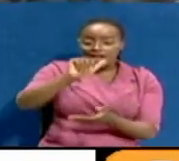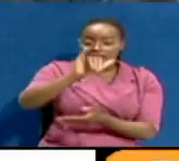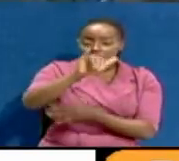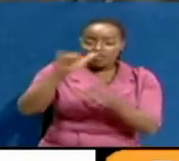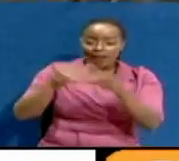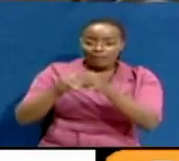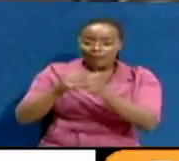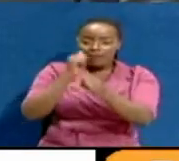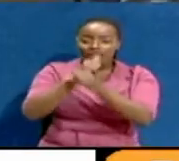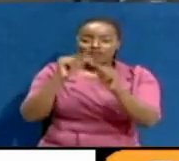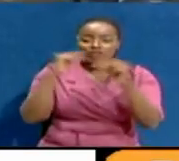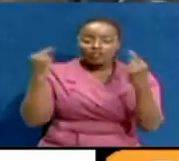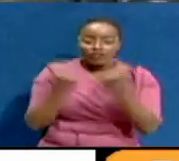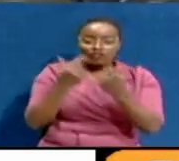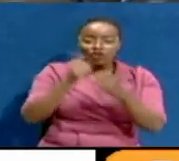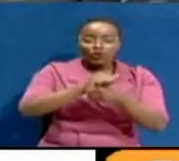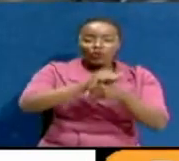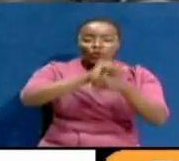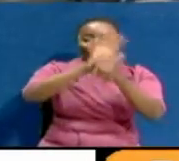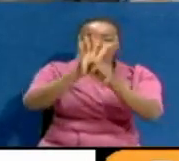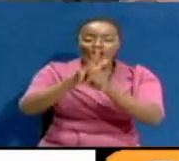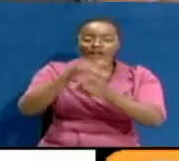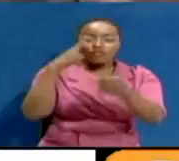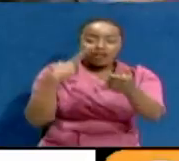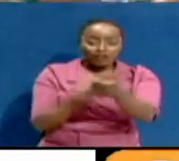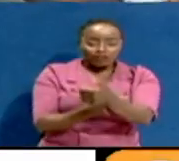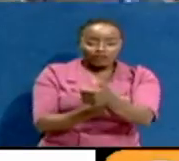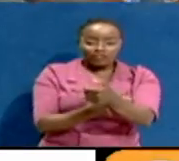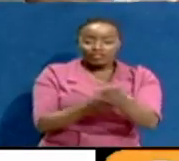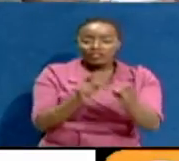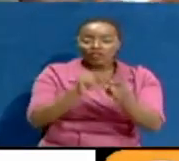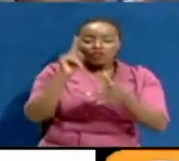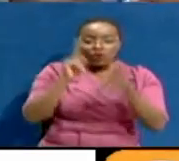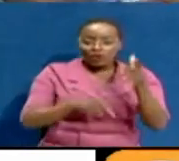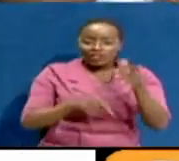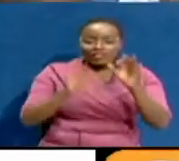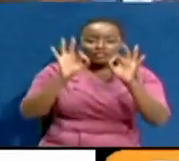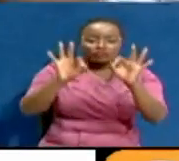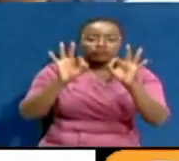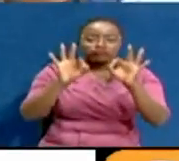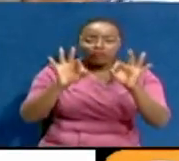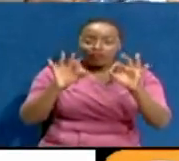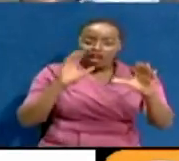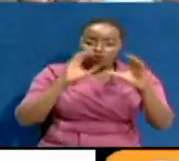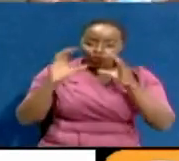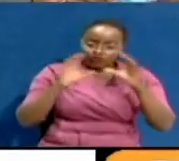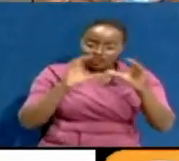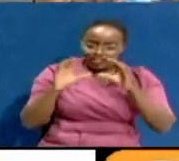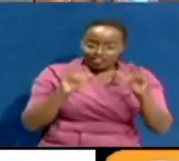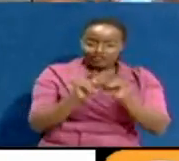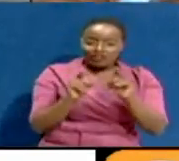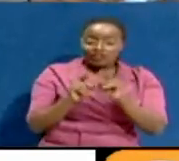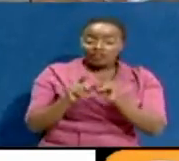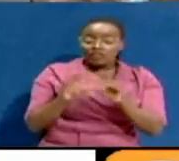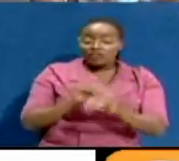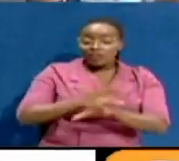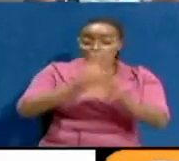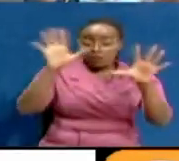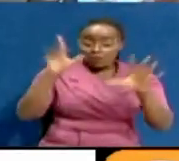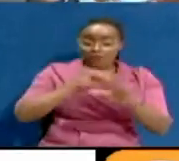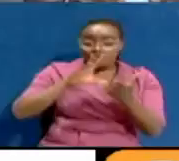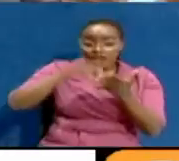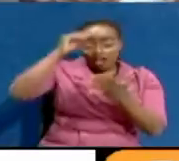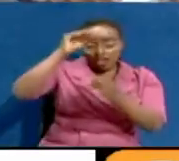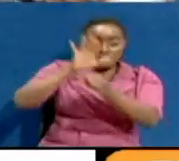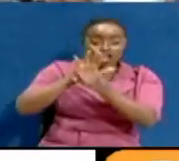of the National Task Force on COVID-19 vaccine deployment. What an enlightening conversation, illuminating, if I can say so. I've